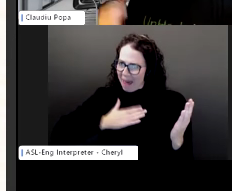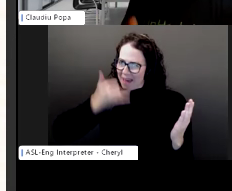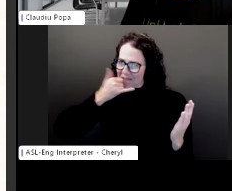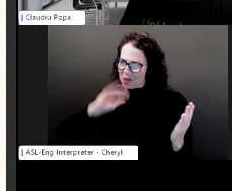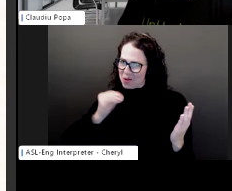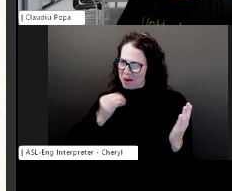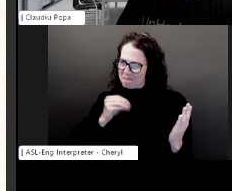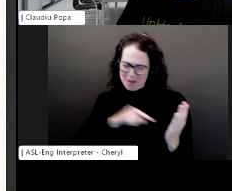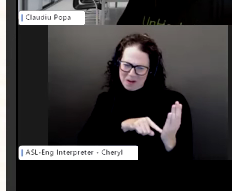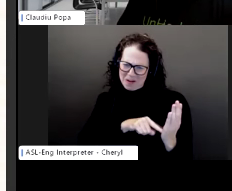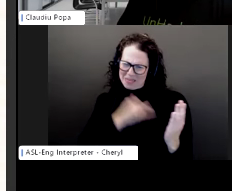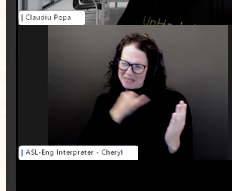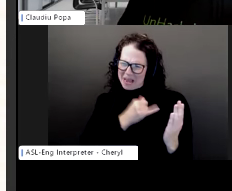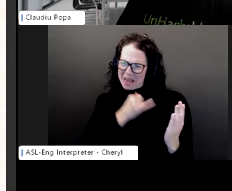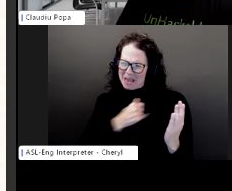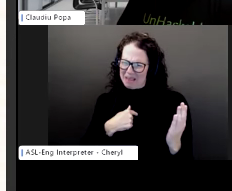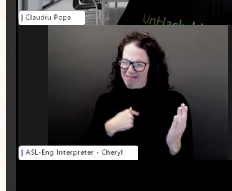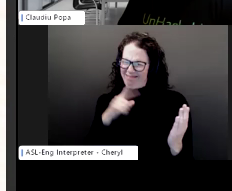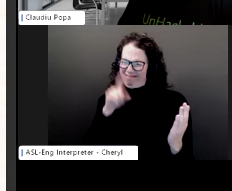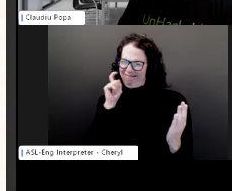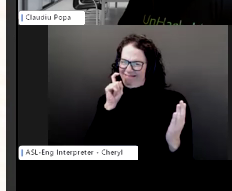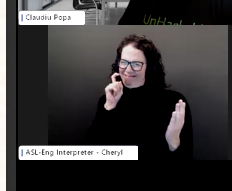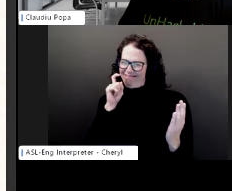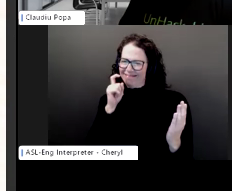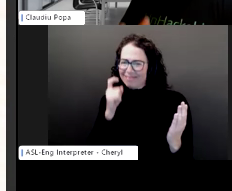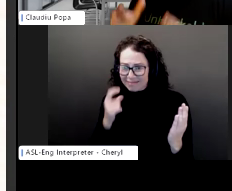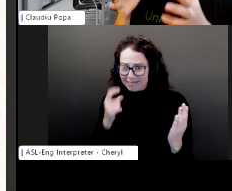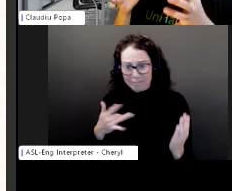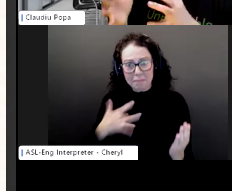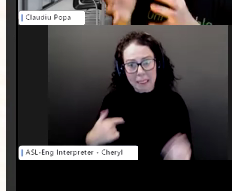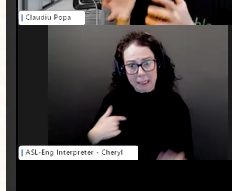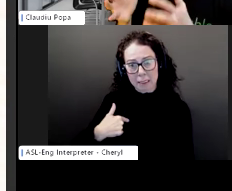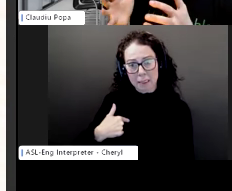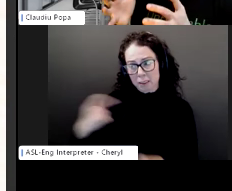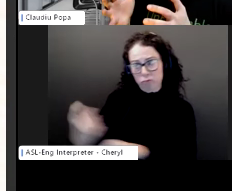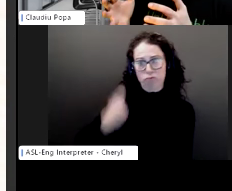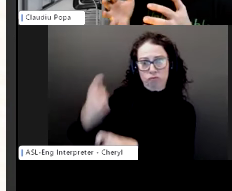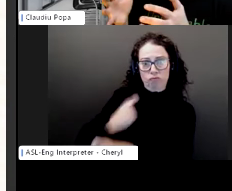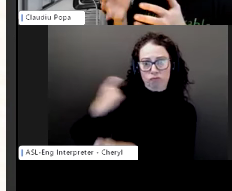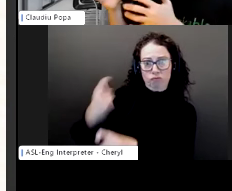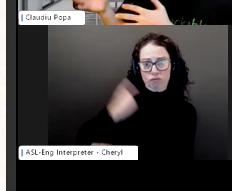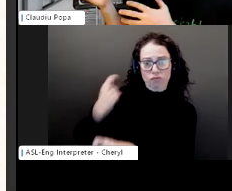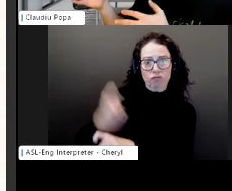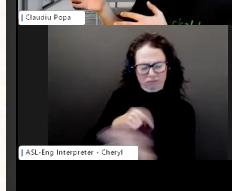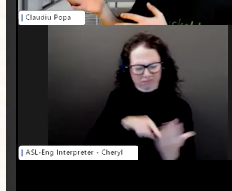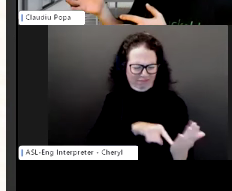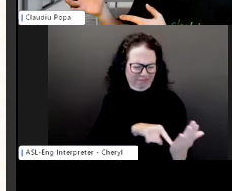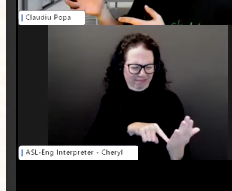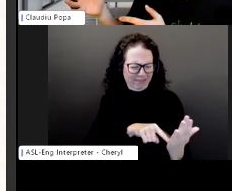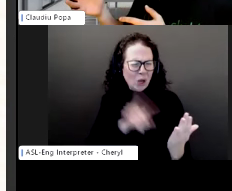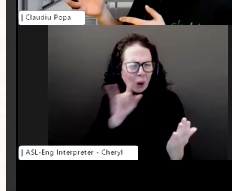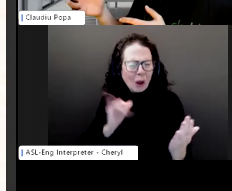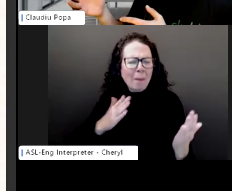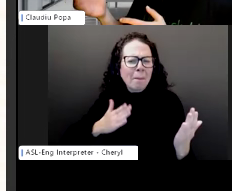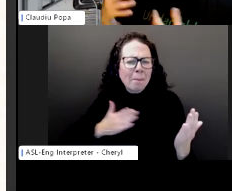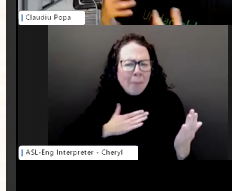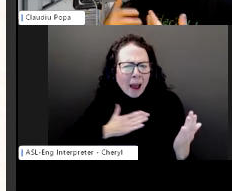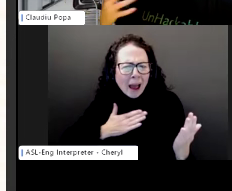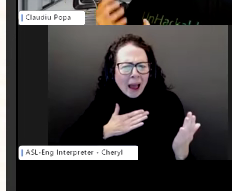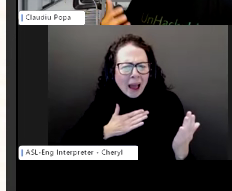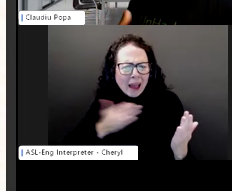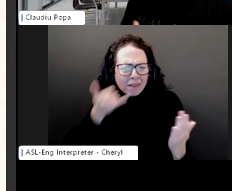them on occasion, and it literally looks like it's almost my entire phone number, except for a couple of digits at the end,